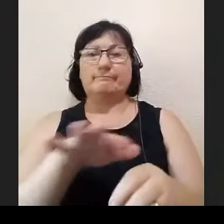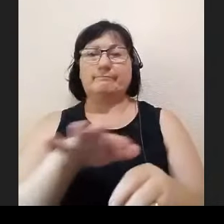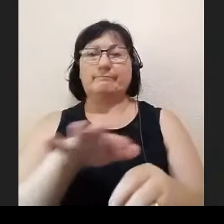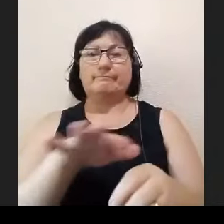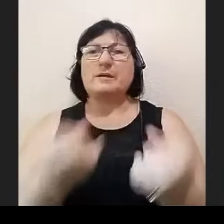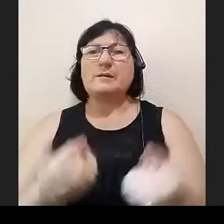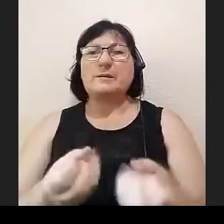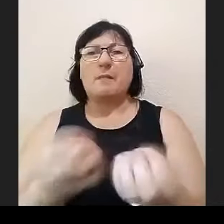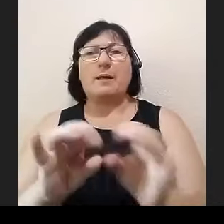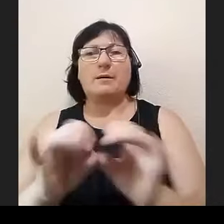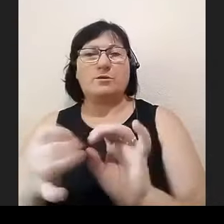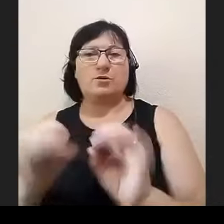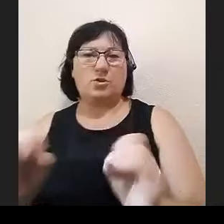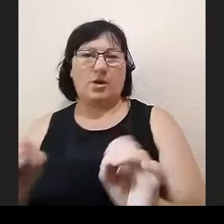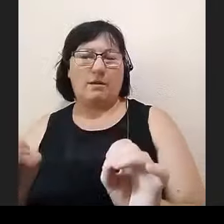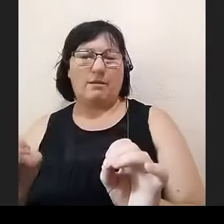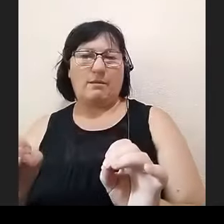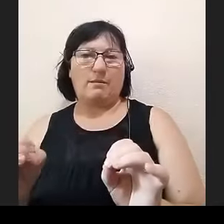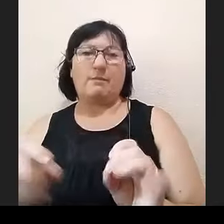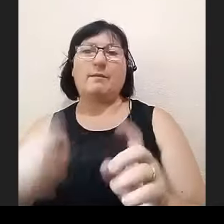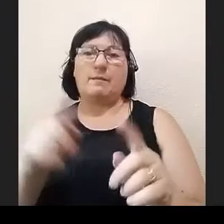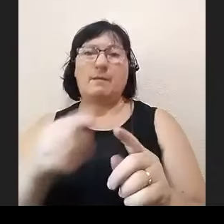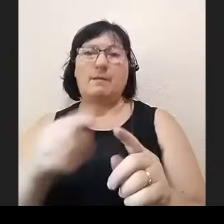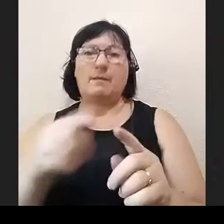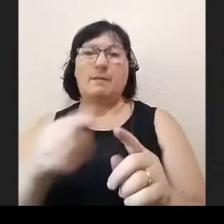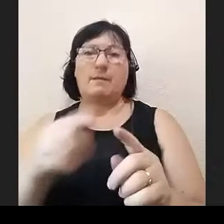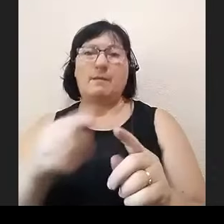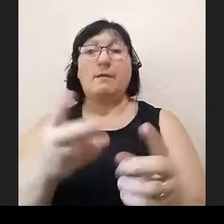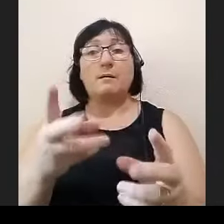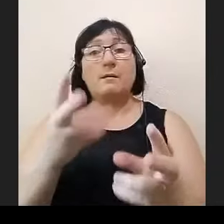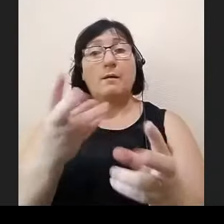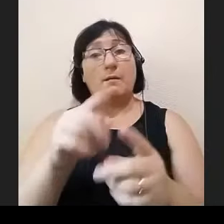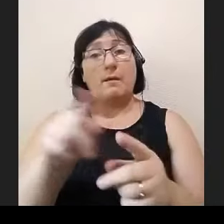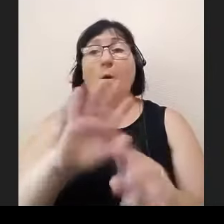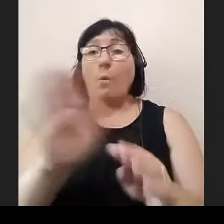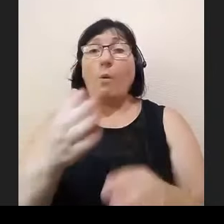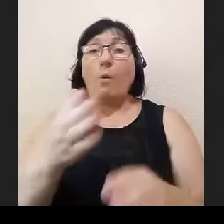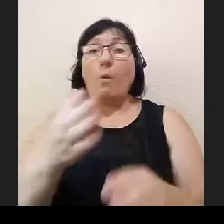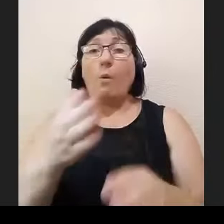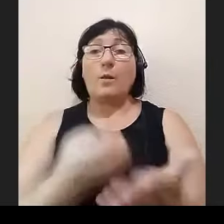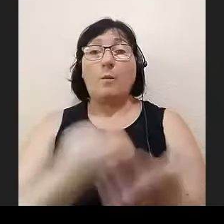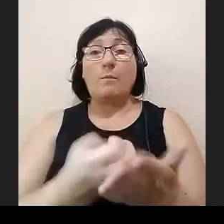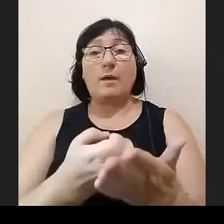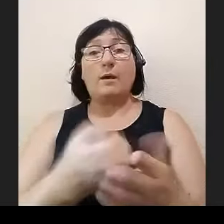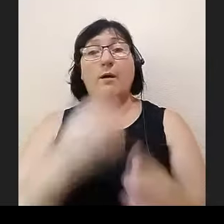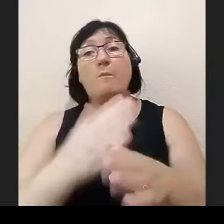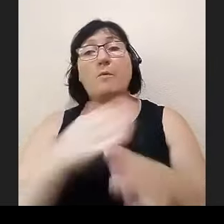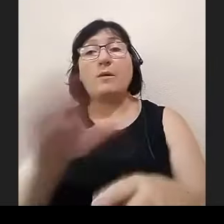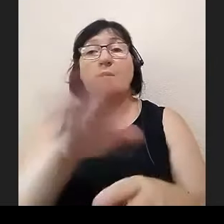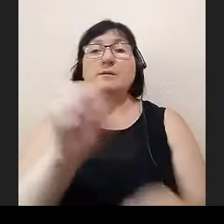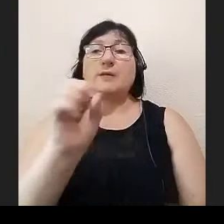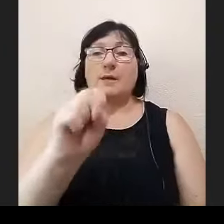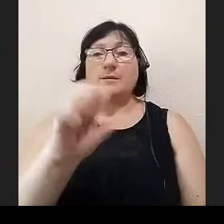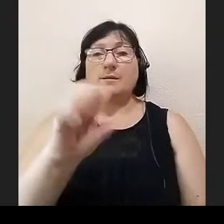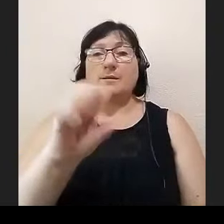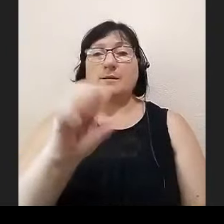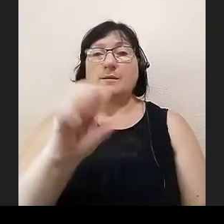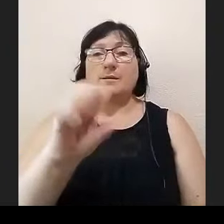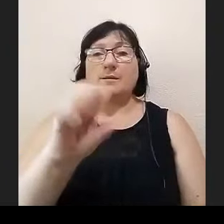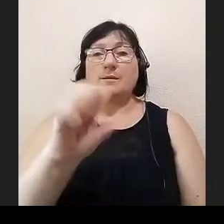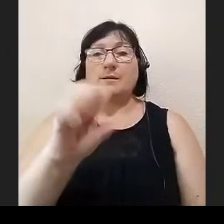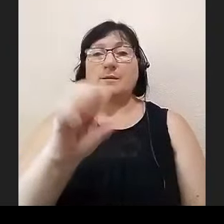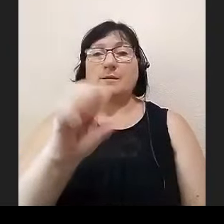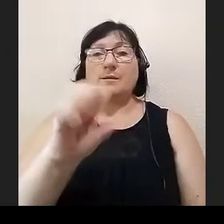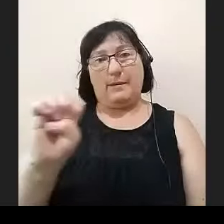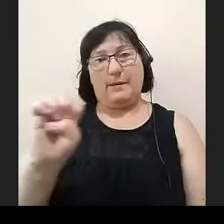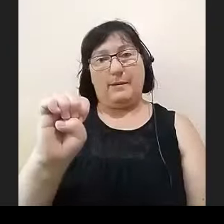SMME economic operators. In linking the AEO program to the SARS strategy, we